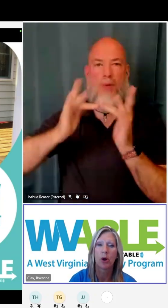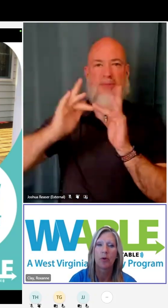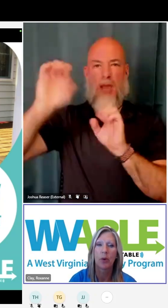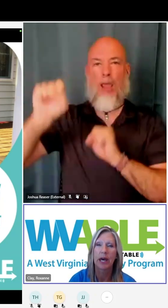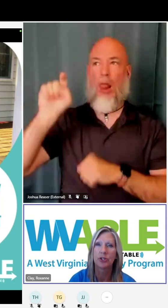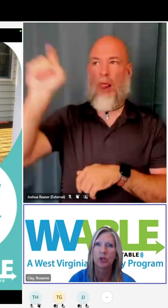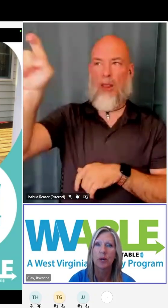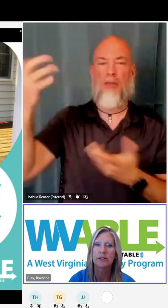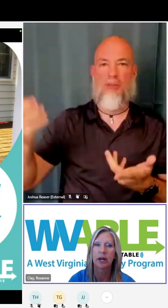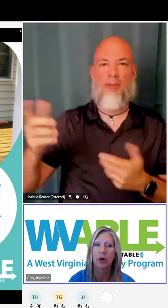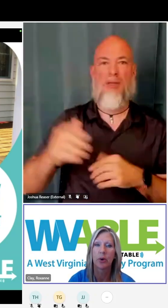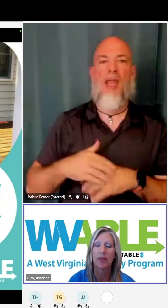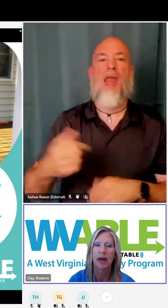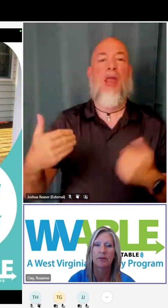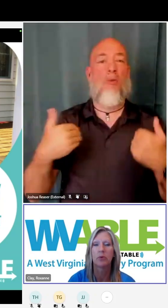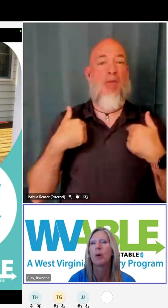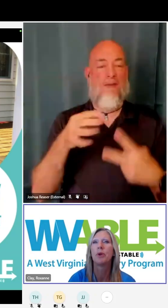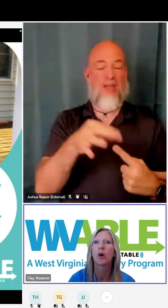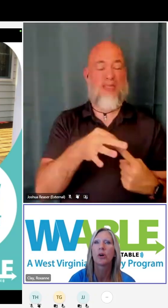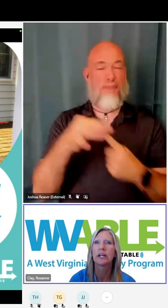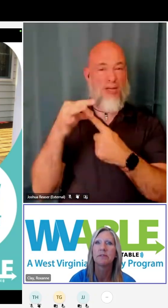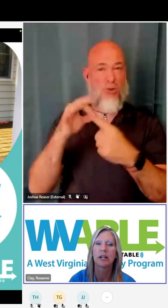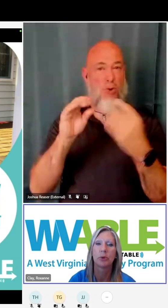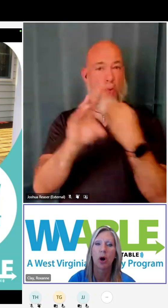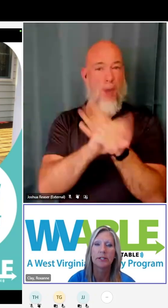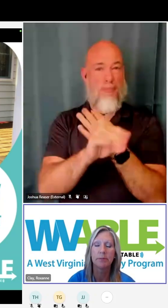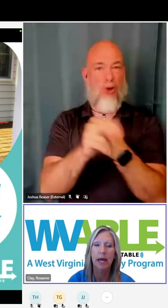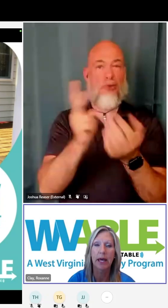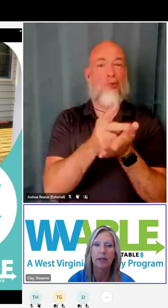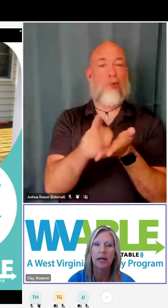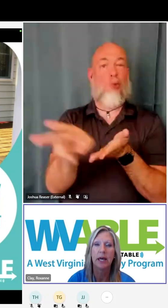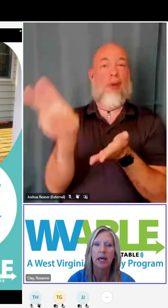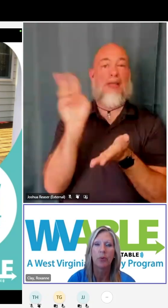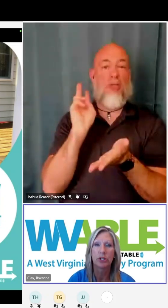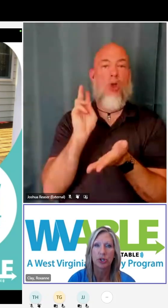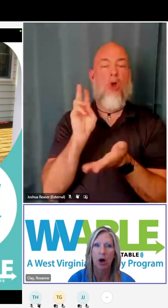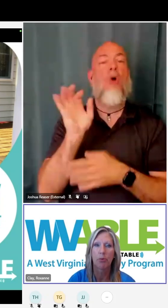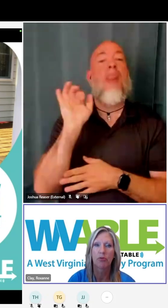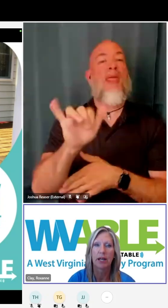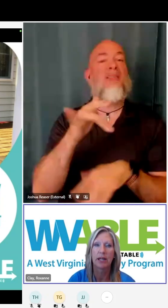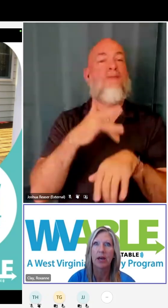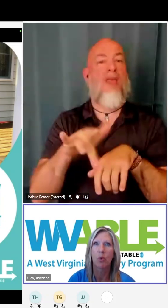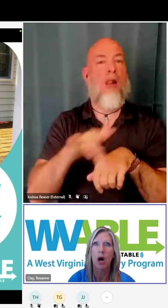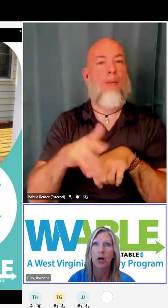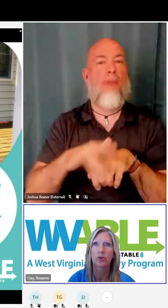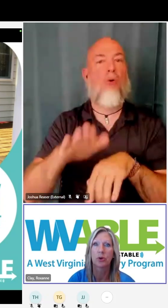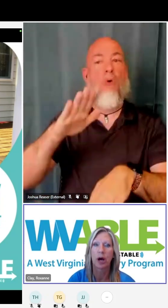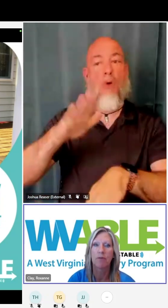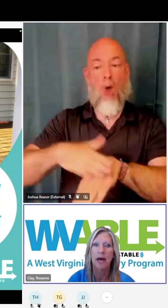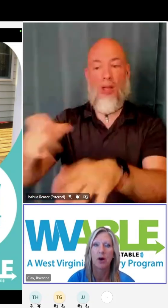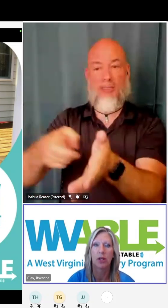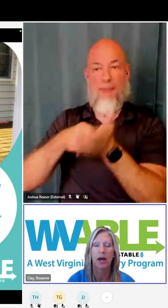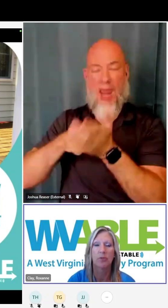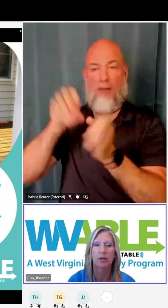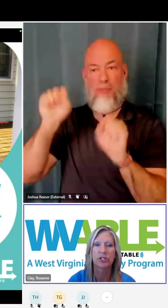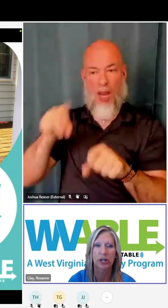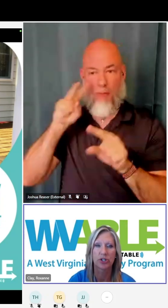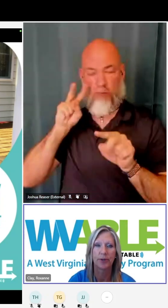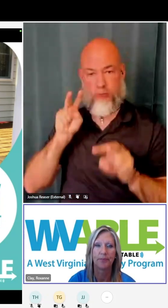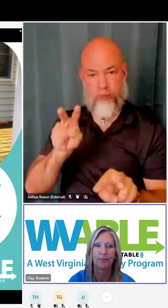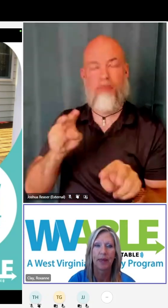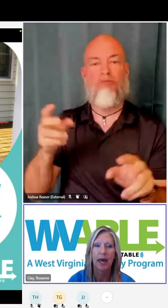topic webinar that we held 2 weeks ago, and that webinar is available on demand, in which Tom provided a walkthrough of that